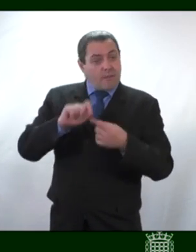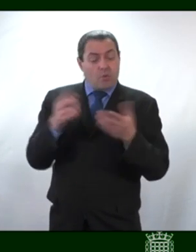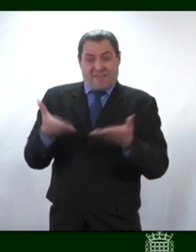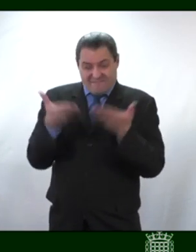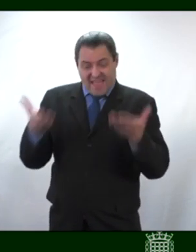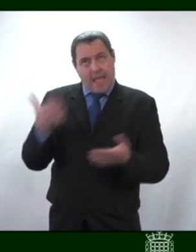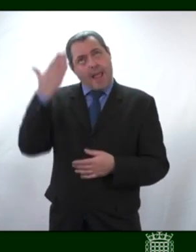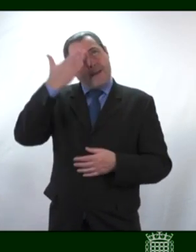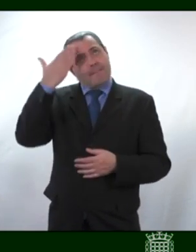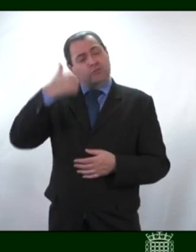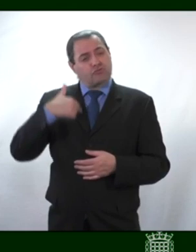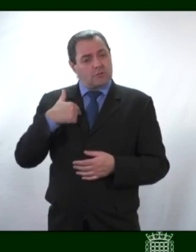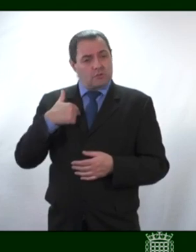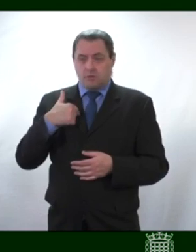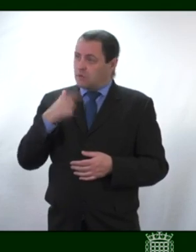to be